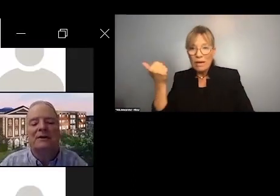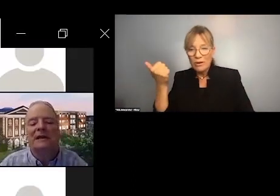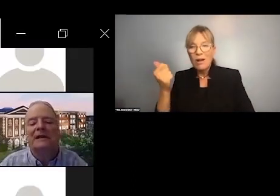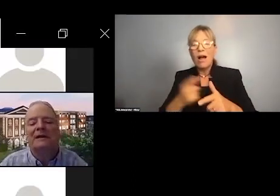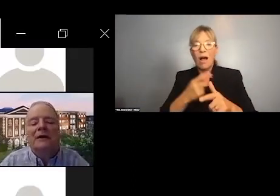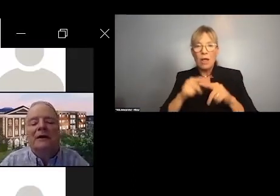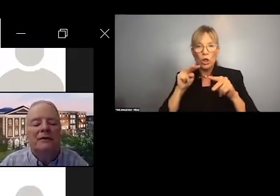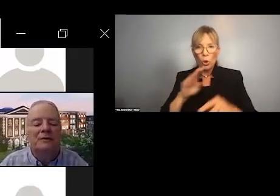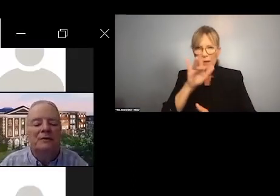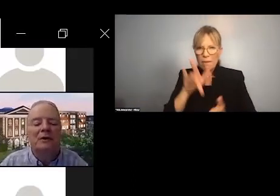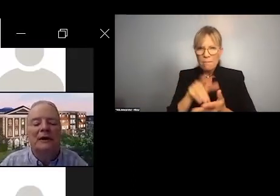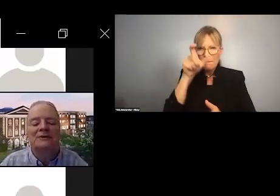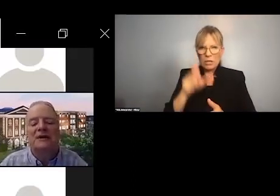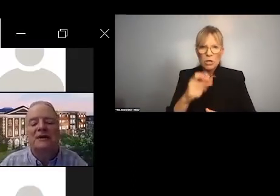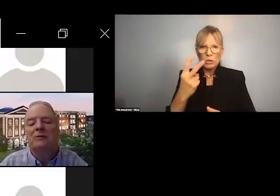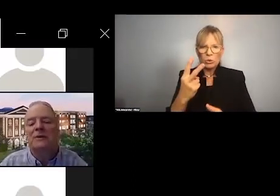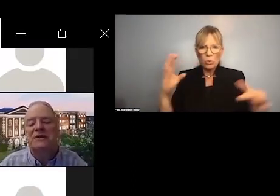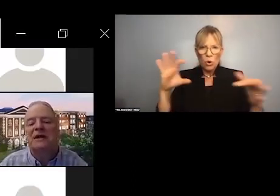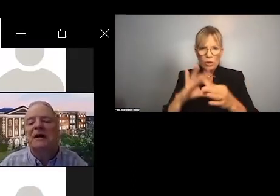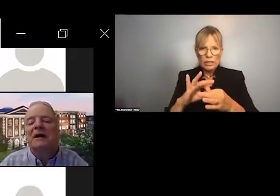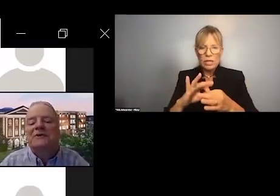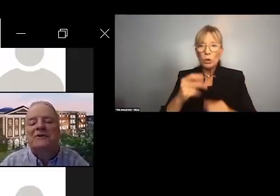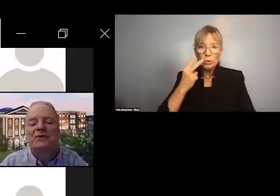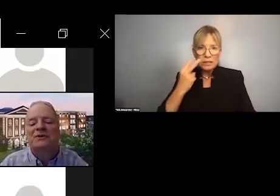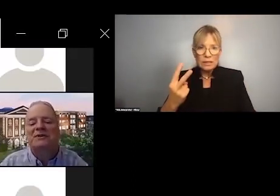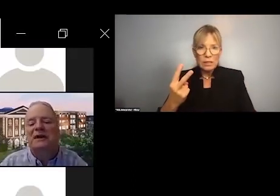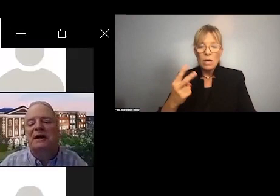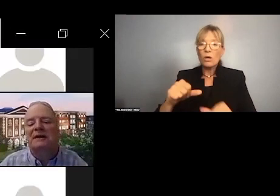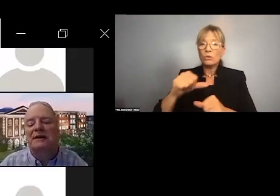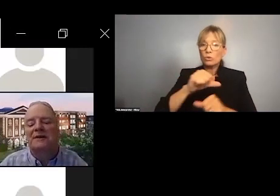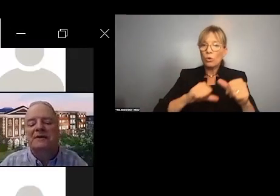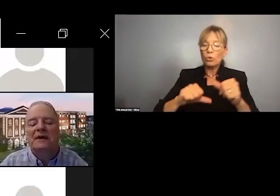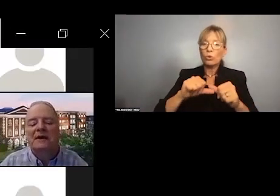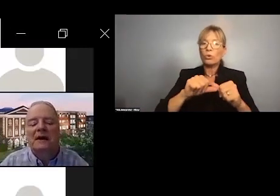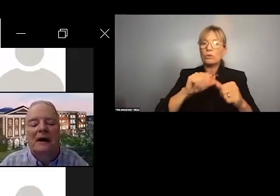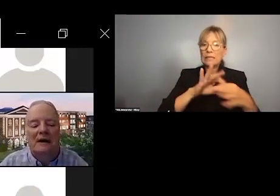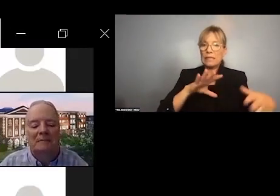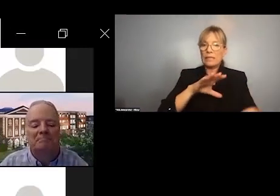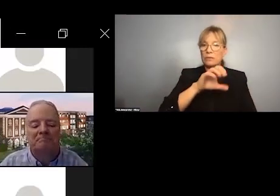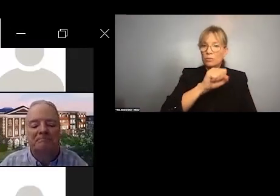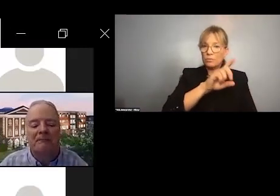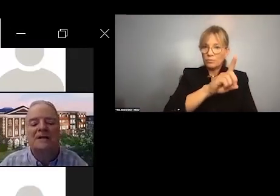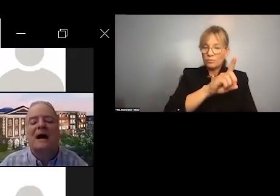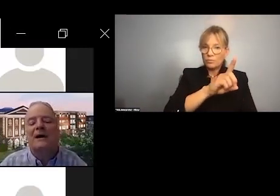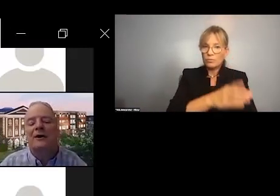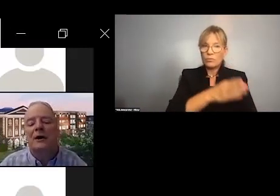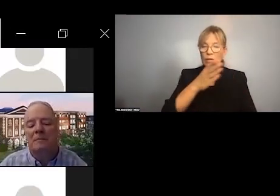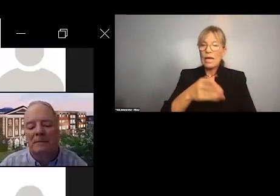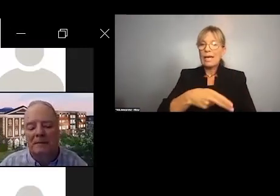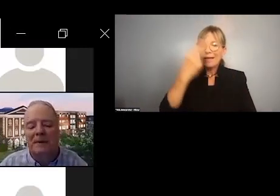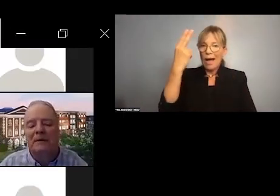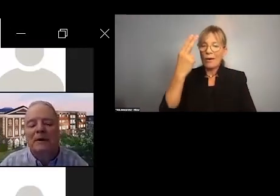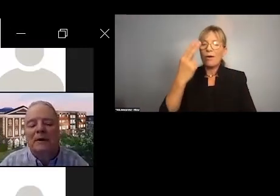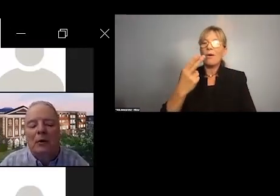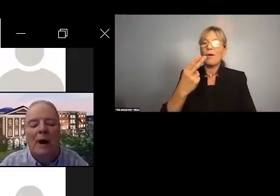attention in the middle to the two correlations. Again, we see social disconnectedness is higher